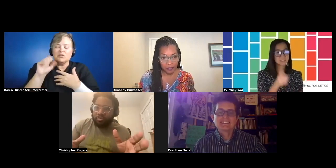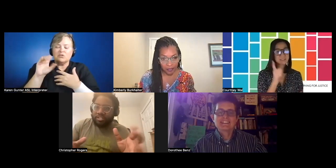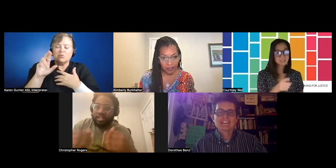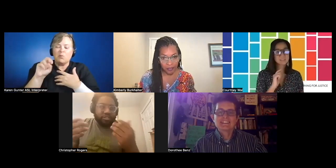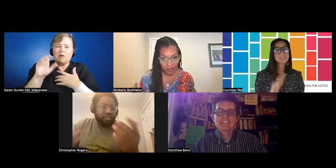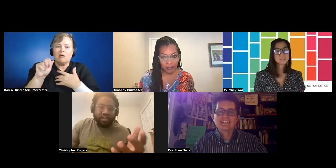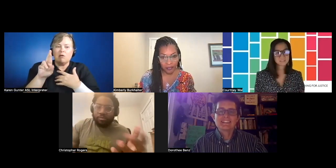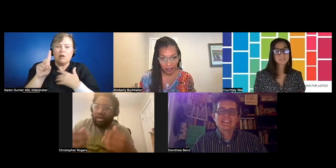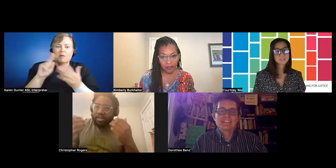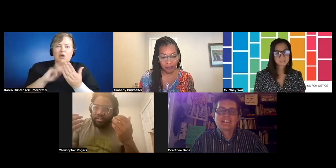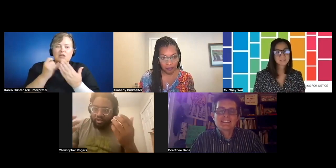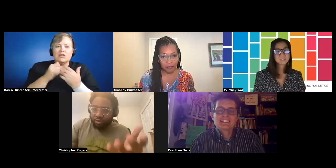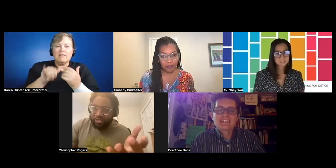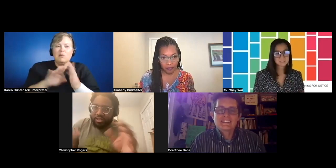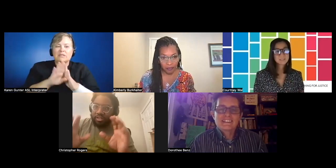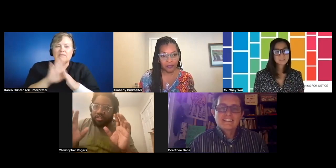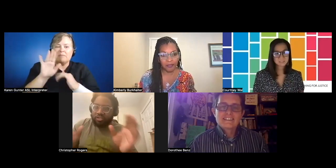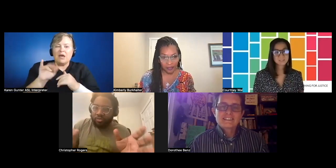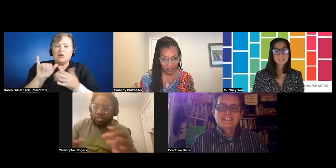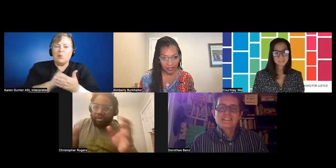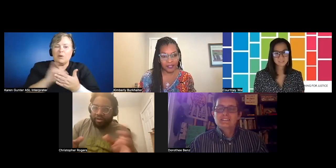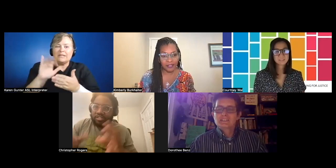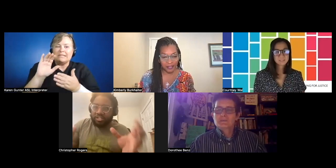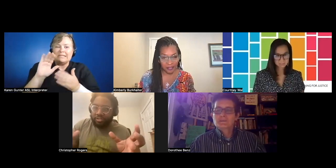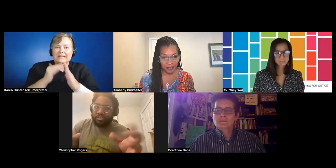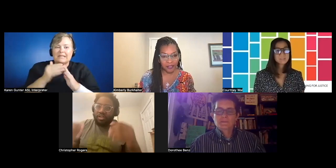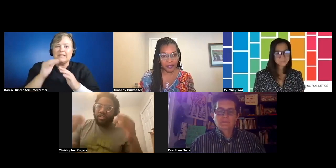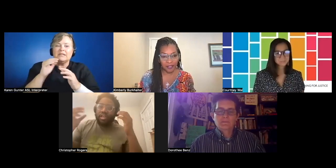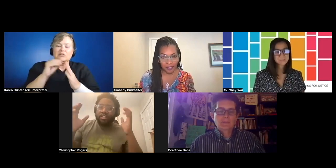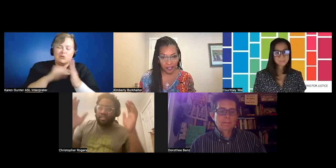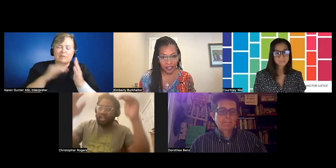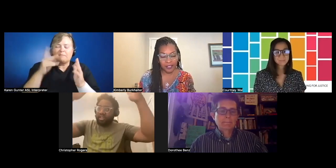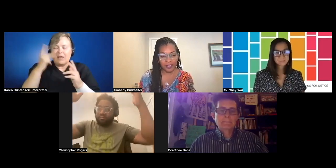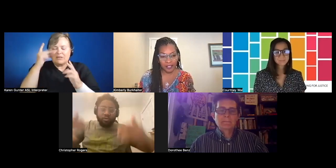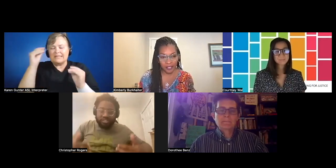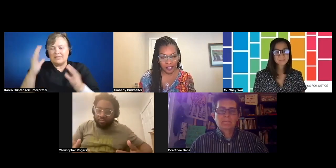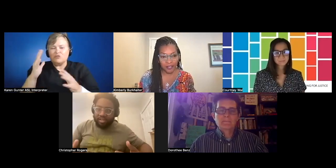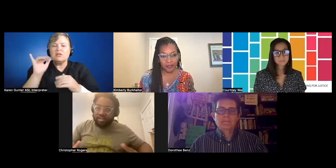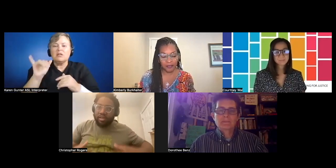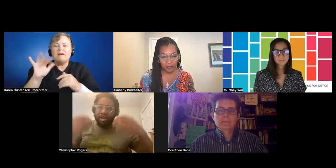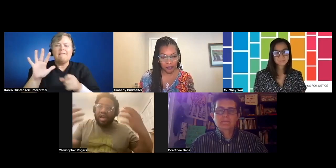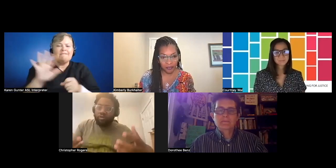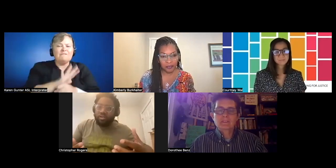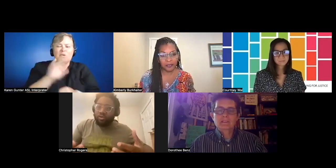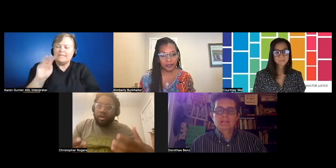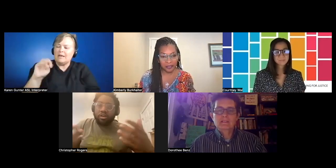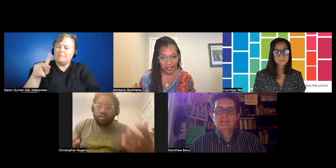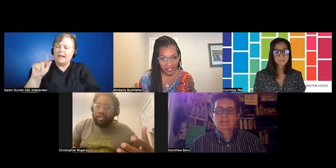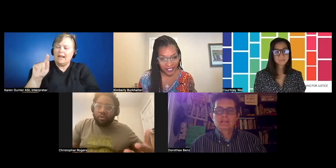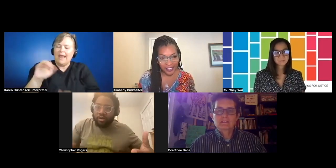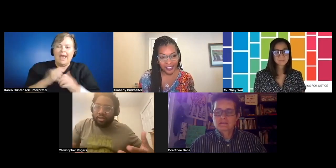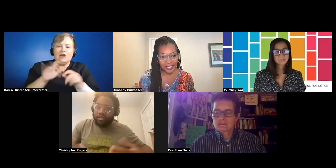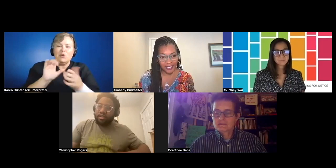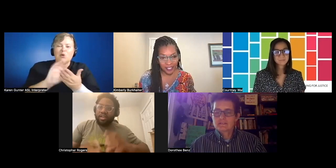to a project that was developed by New York City students, parents, teachers, and it's a full template about how you can do a